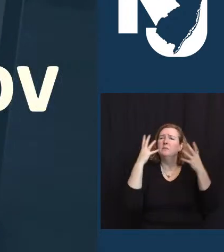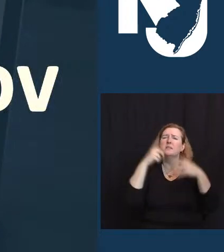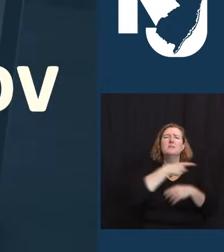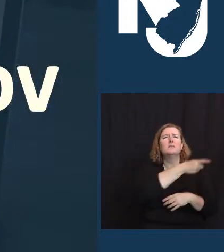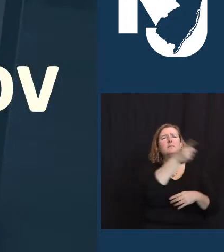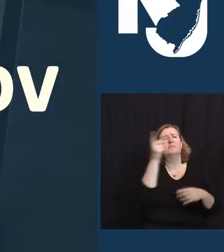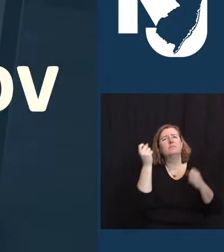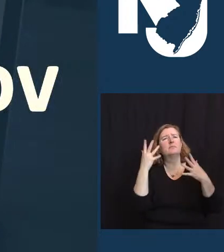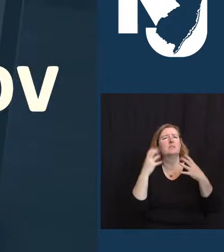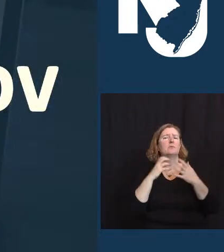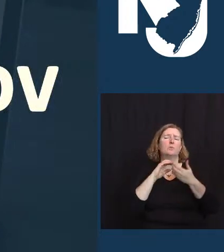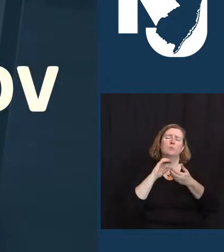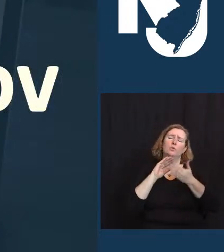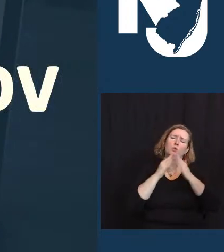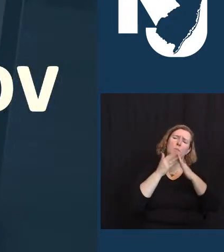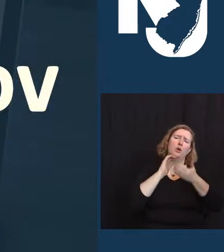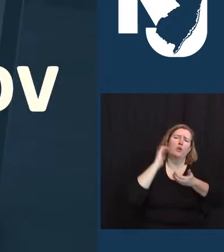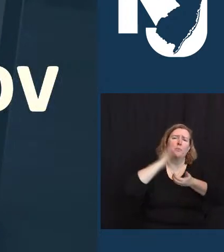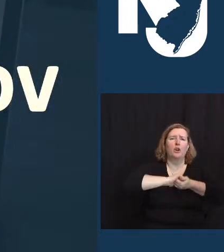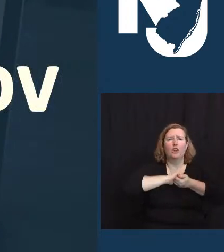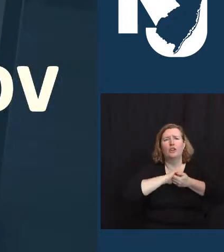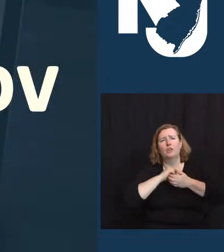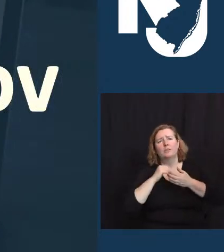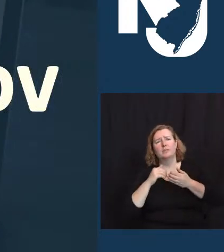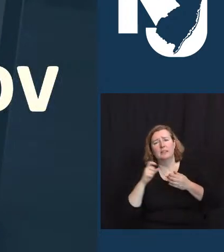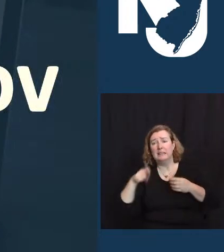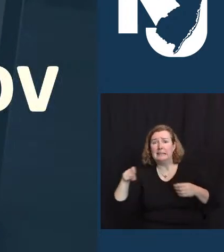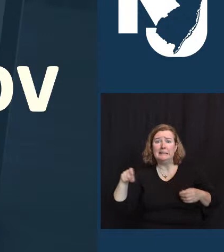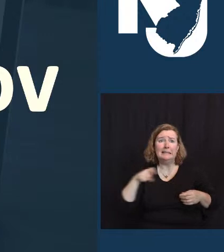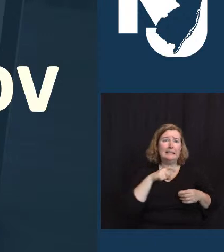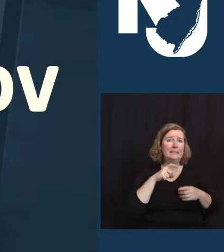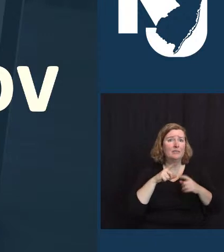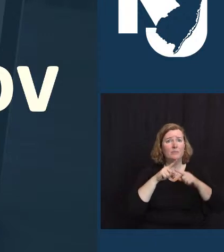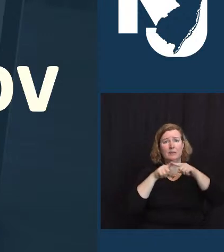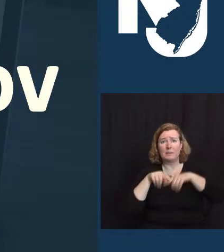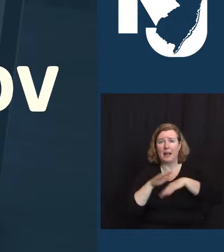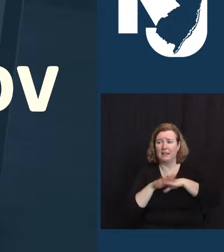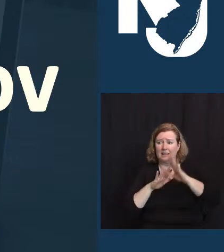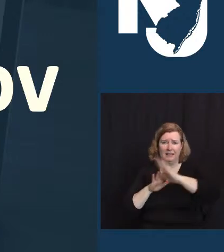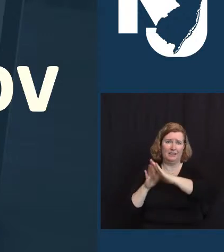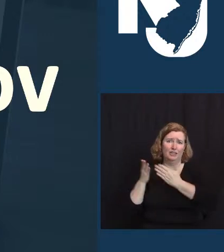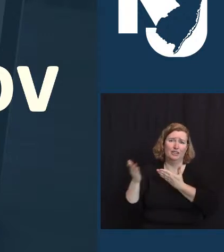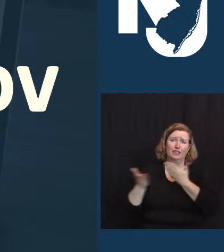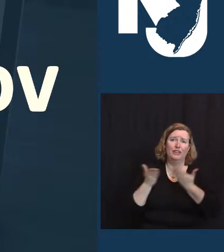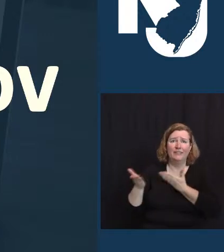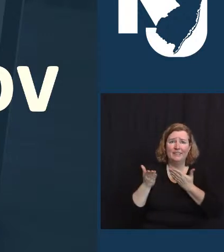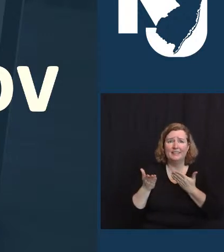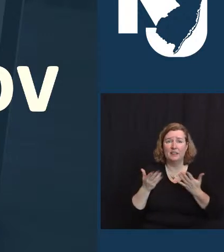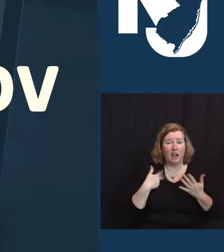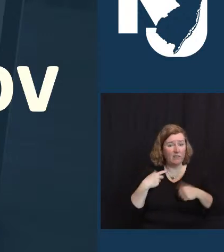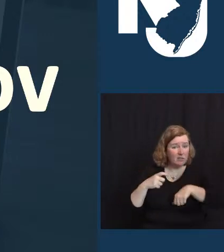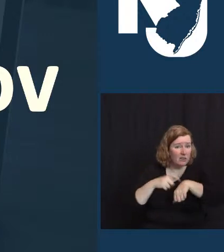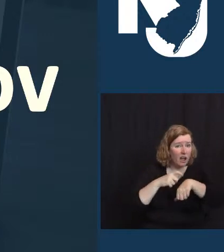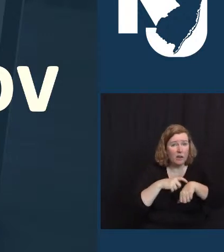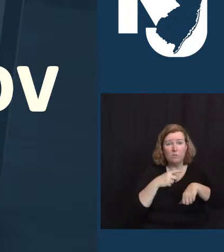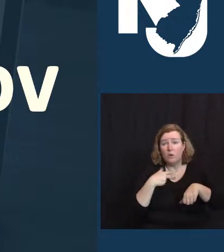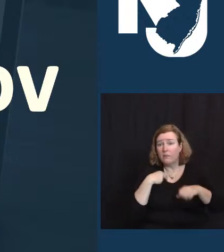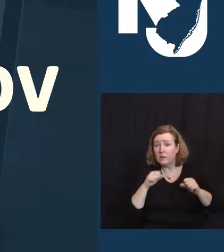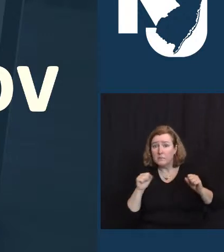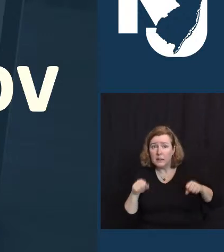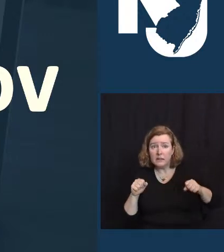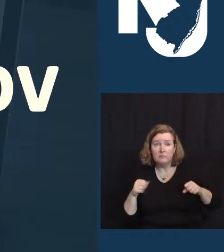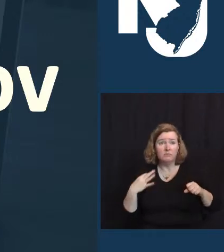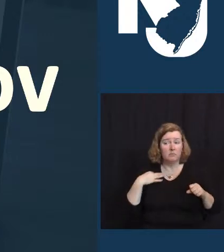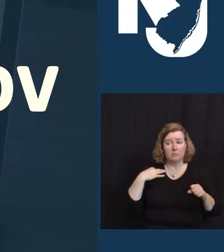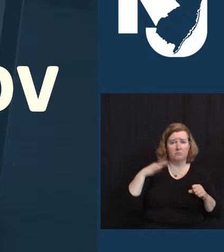who have seen an unprecedented need for their services over the past year. If you have the time or the ability, I encourage you to volunteer some of your